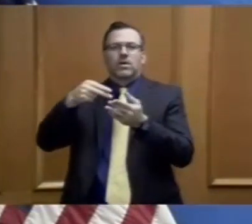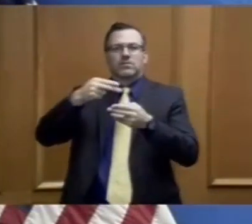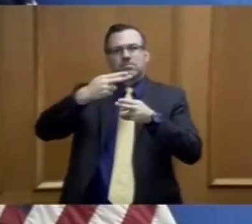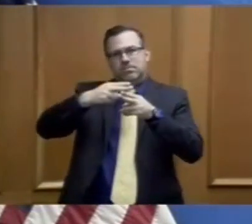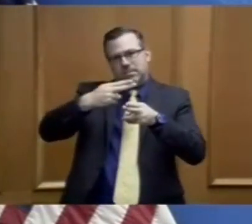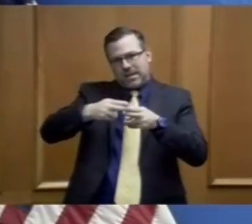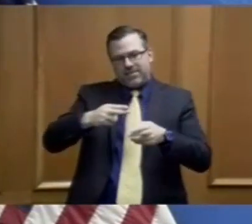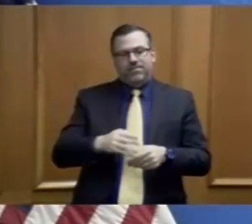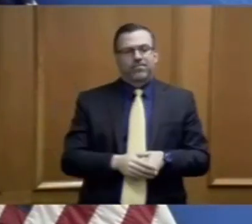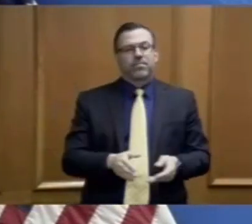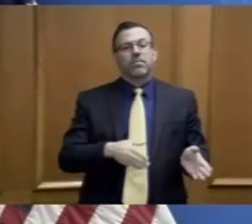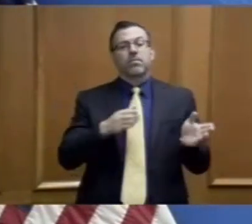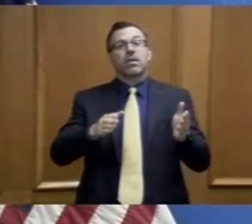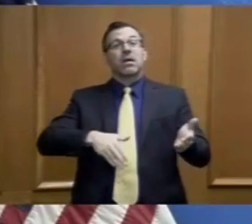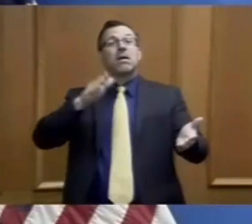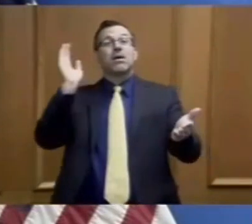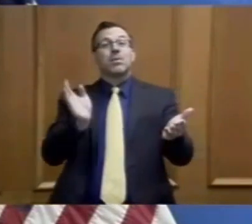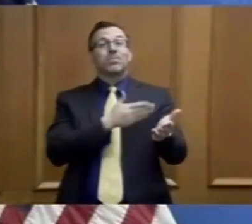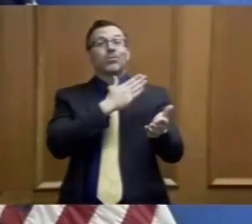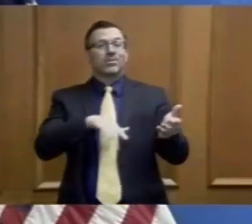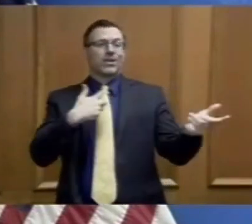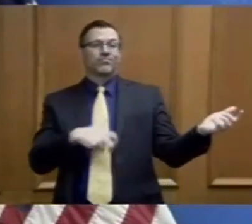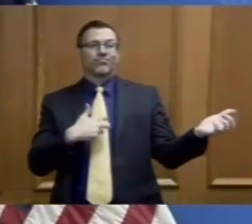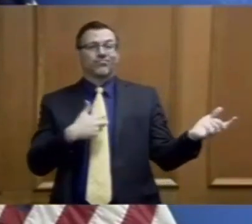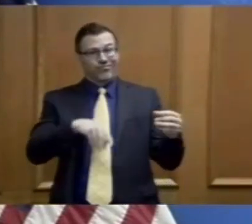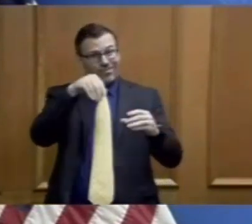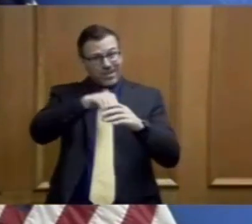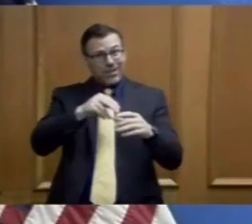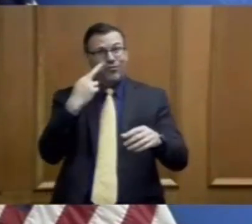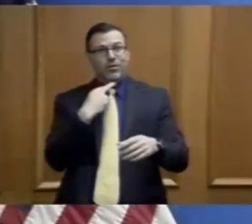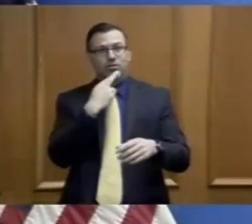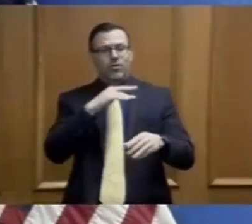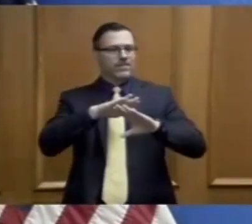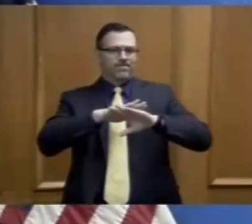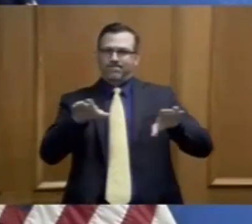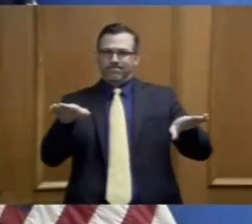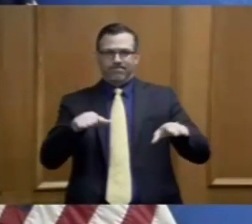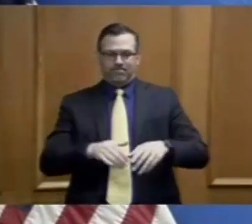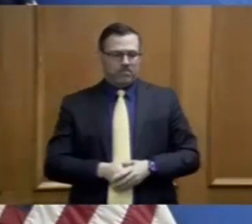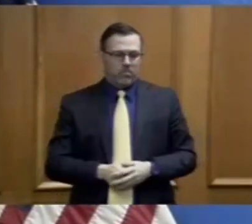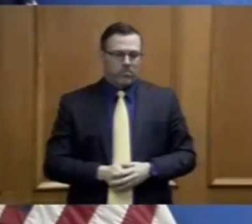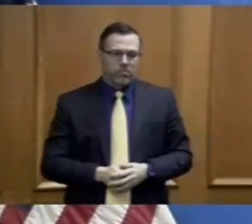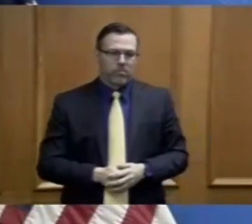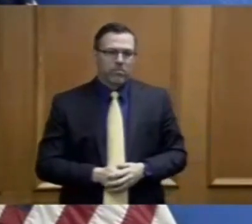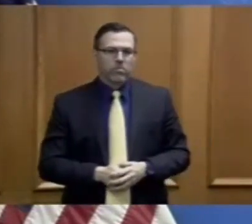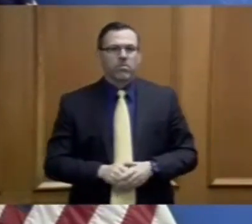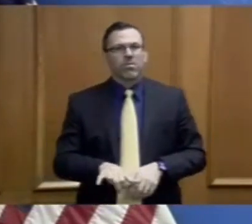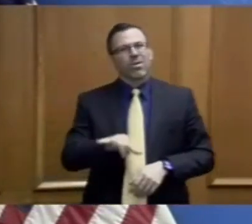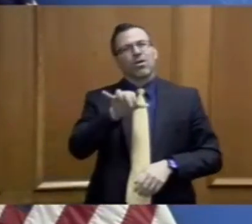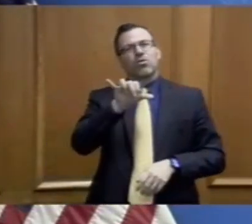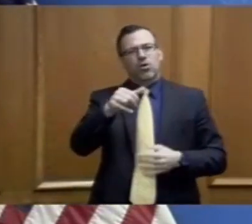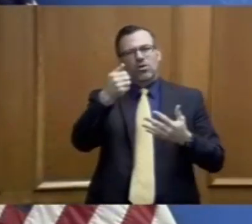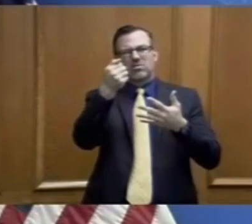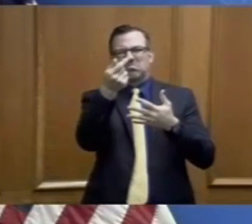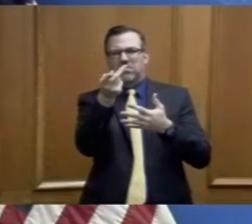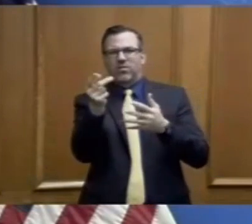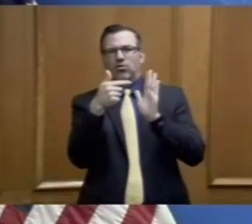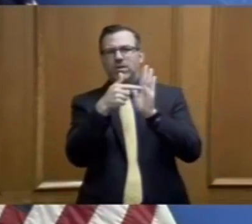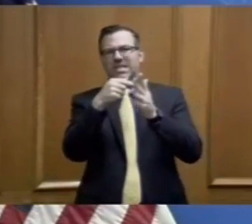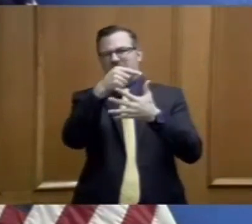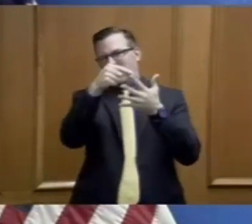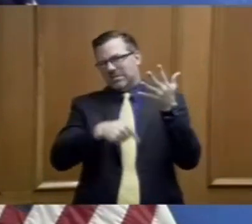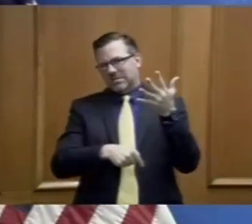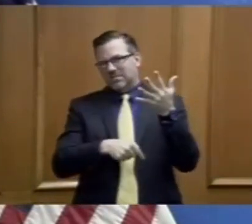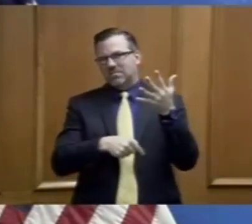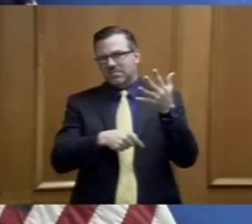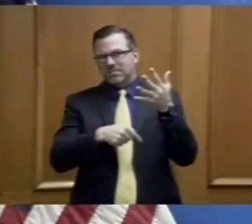live music for the time being, especially as we work to socially distance. These are just a few examples from the guidance that restaurants across the state